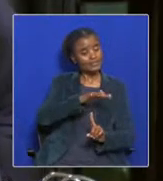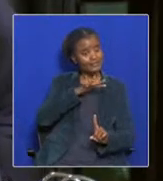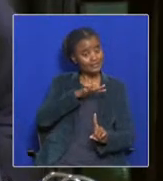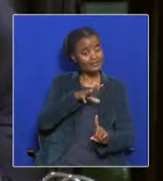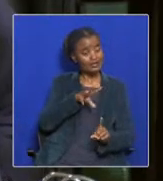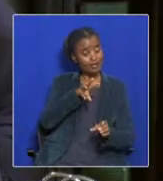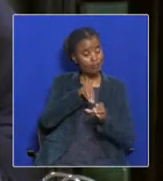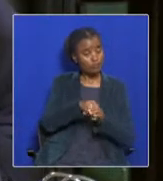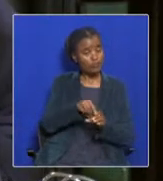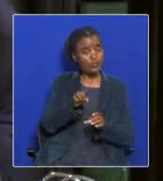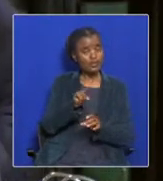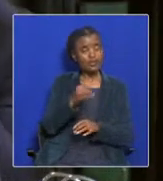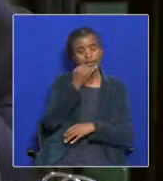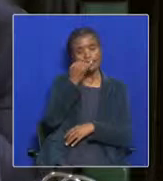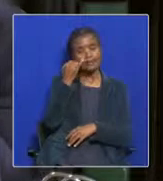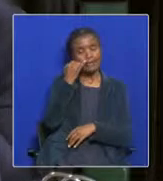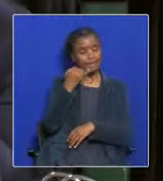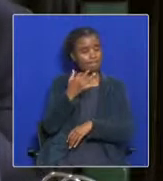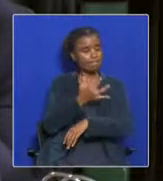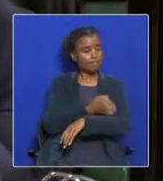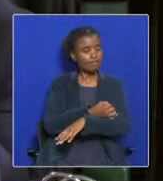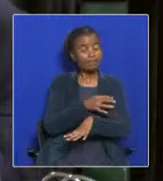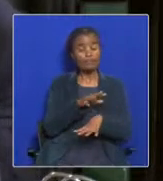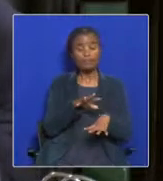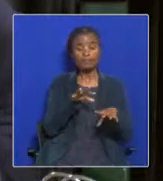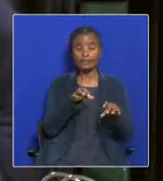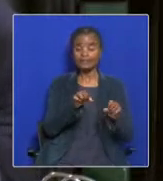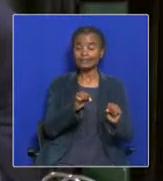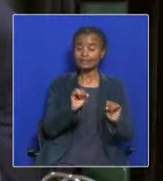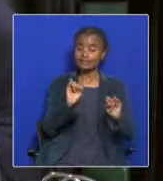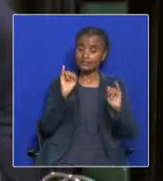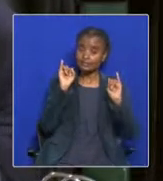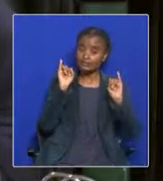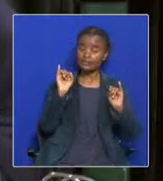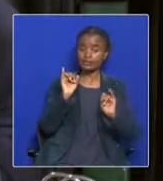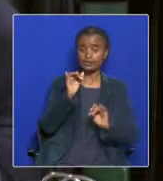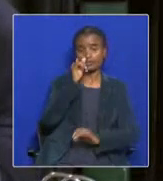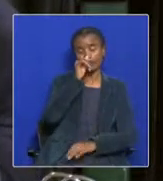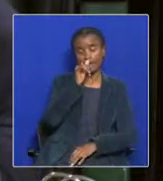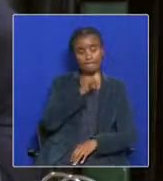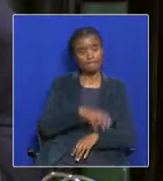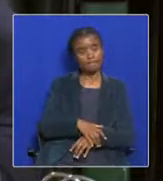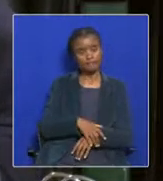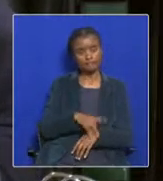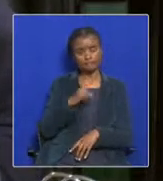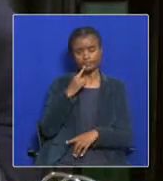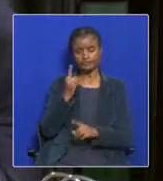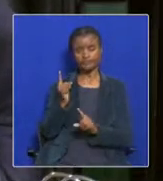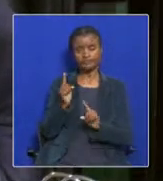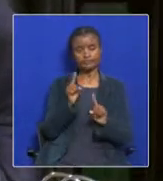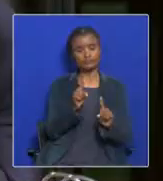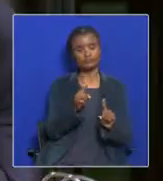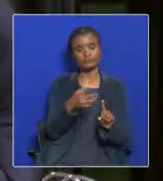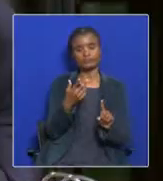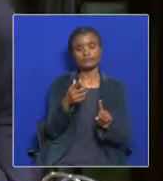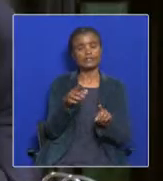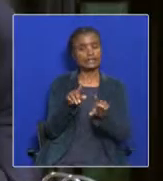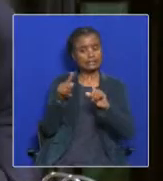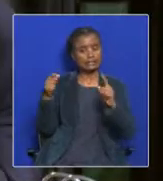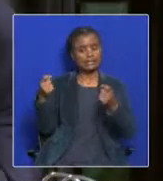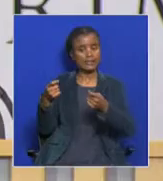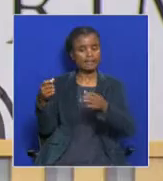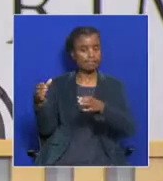crime. You do not go there with the necessary manpower. Did you have a reason for not doing